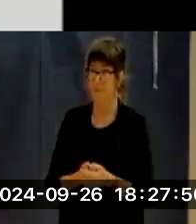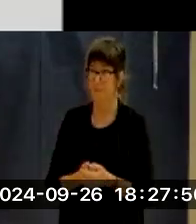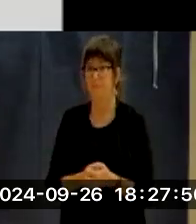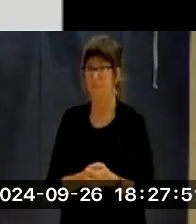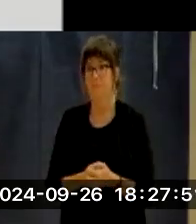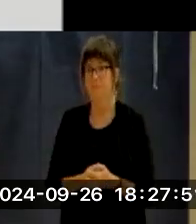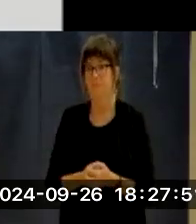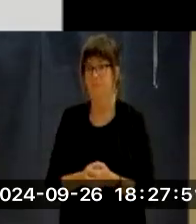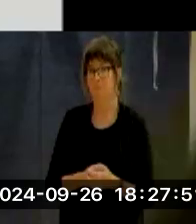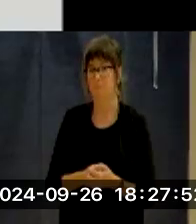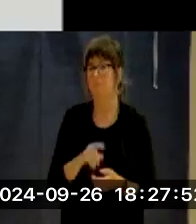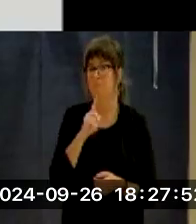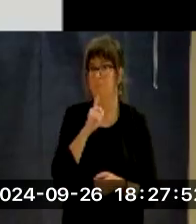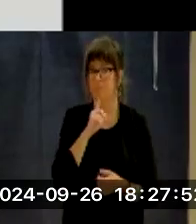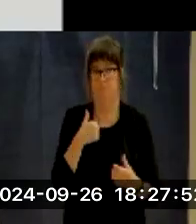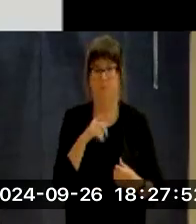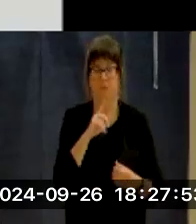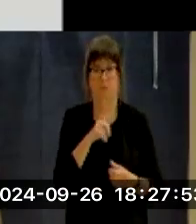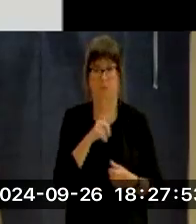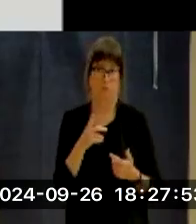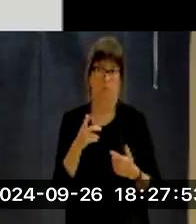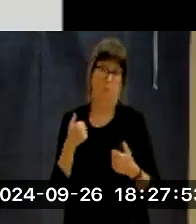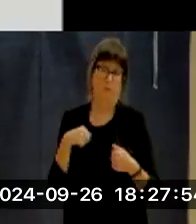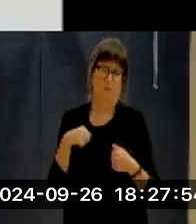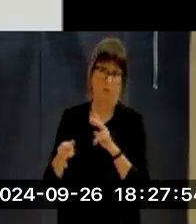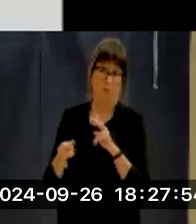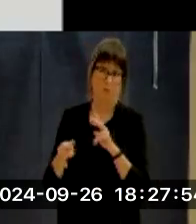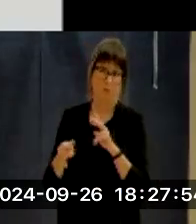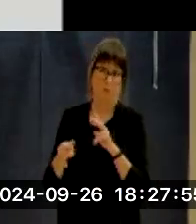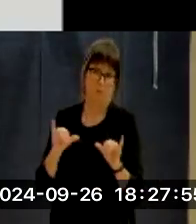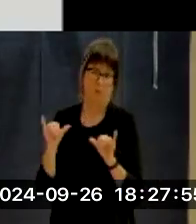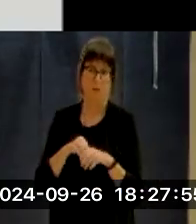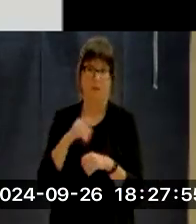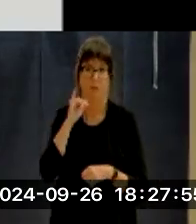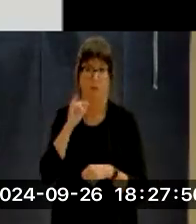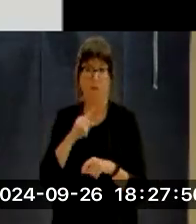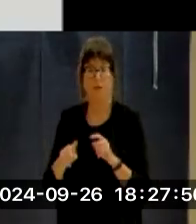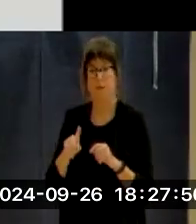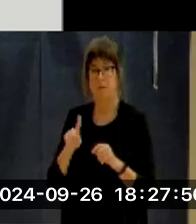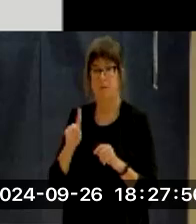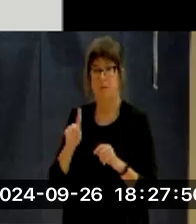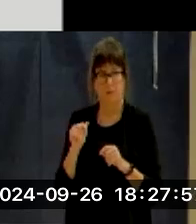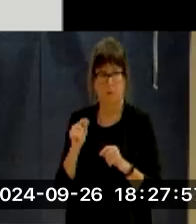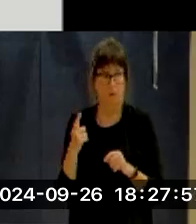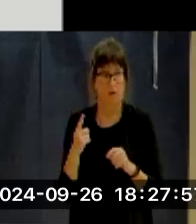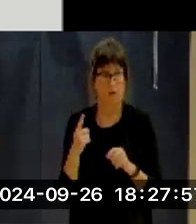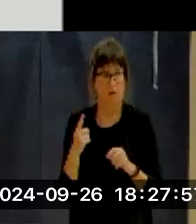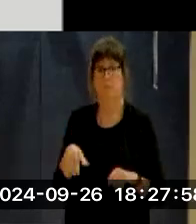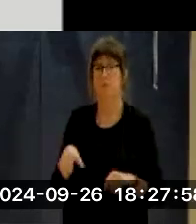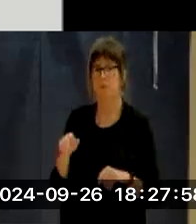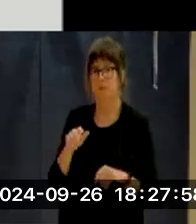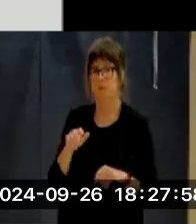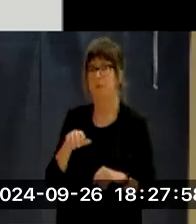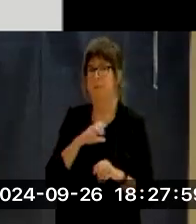I'm sure we do somewhat better than that in California. But in 2001, Attorney General Lockyer's Civil Rights Commission on Hate Crimes held